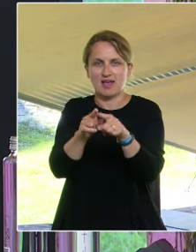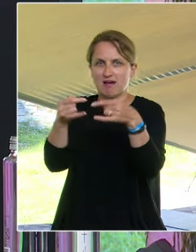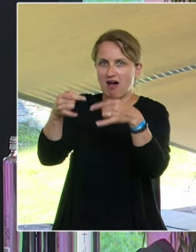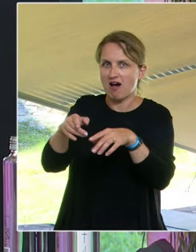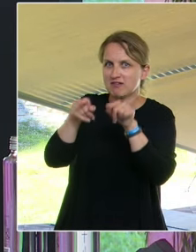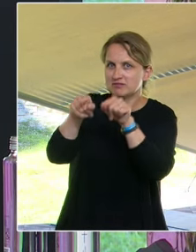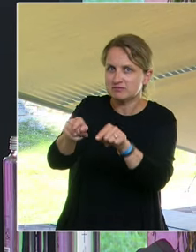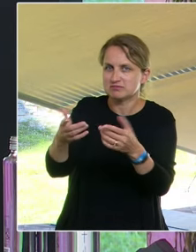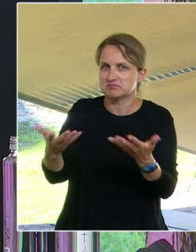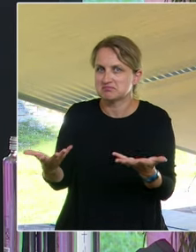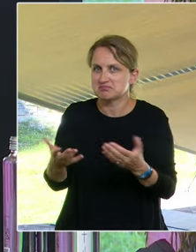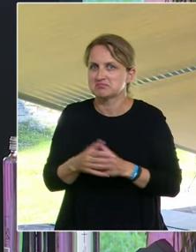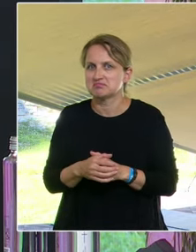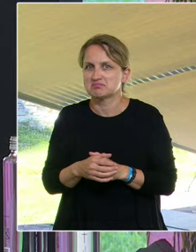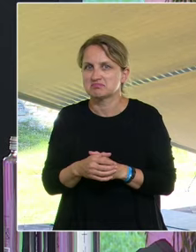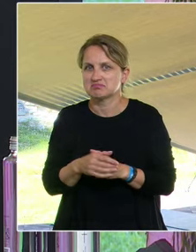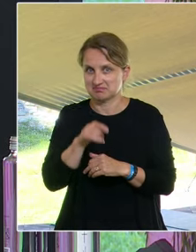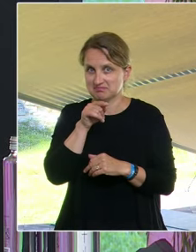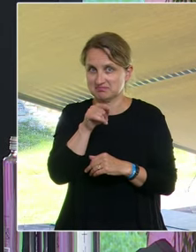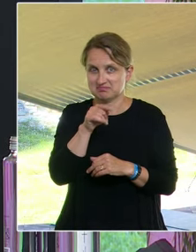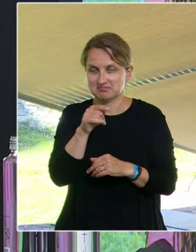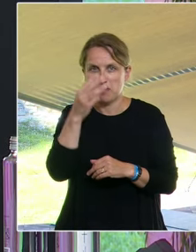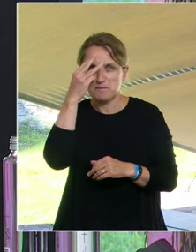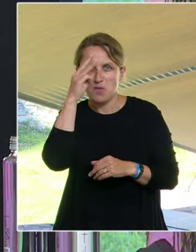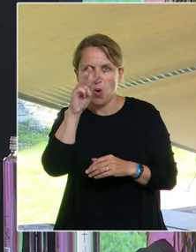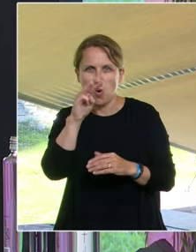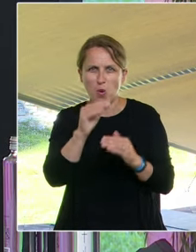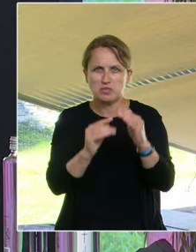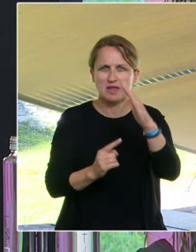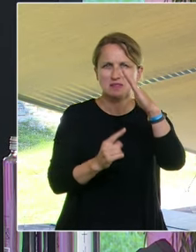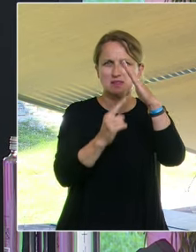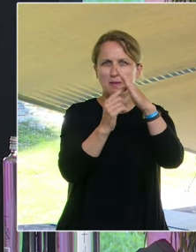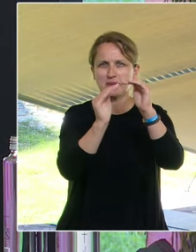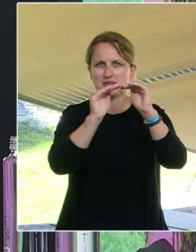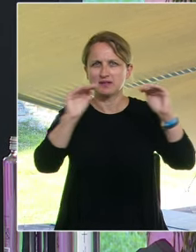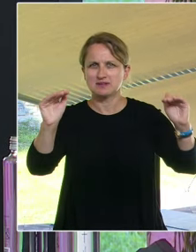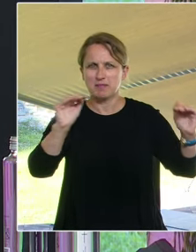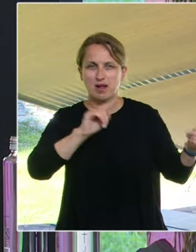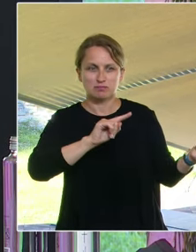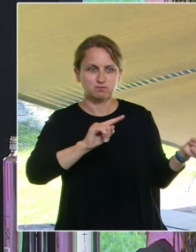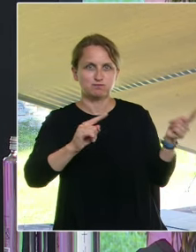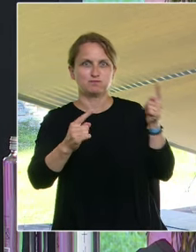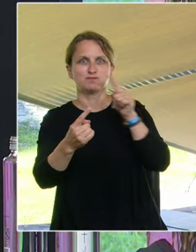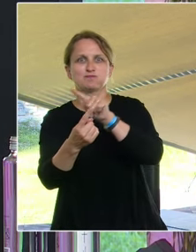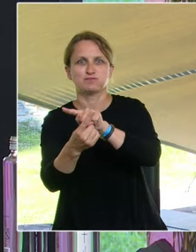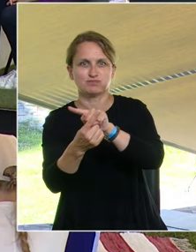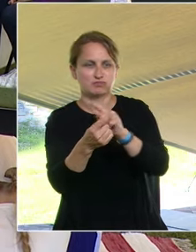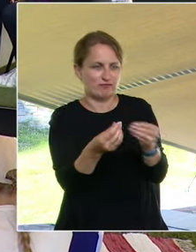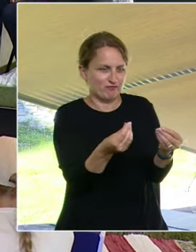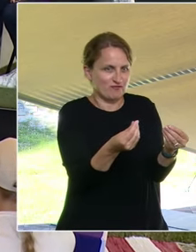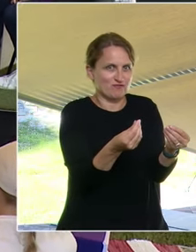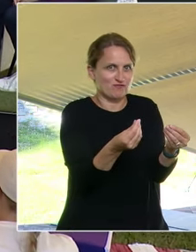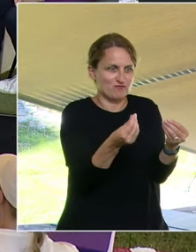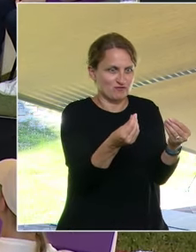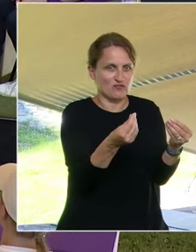And you've also been involved in a very high line of fashion. How did your transformation into the digital world